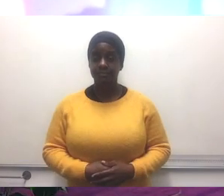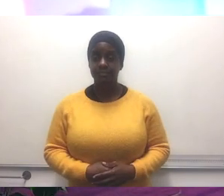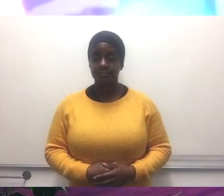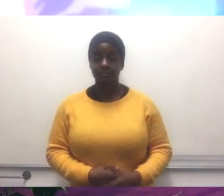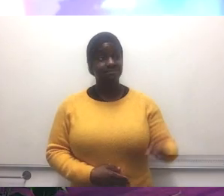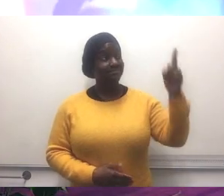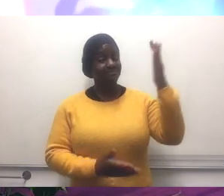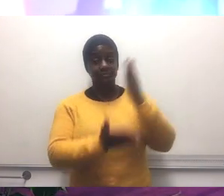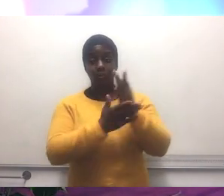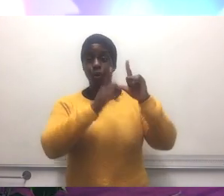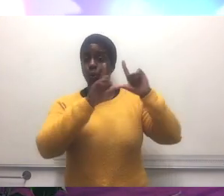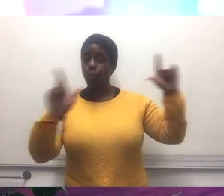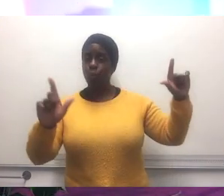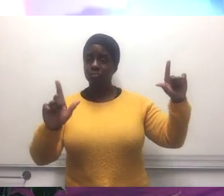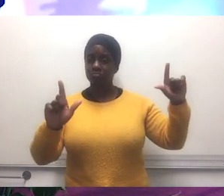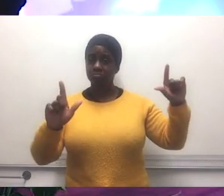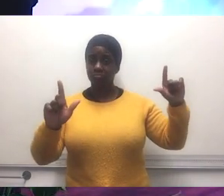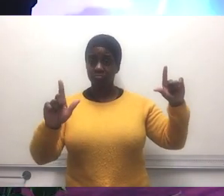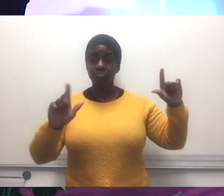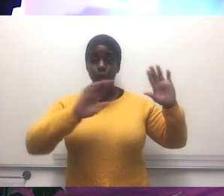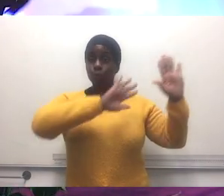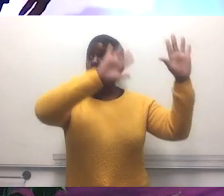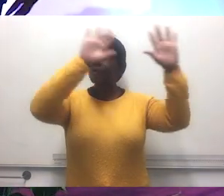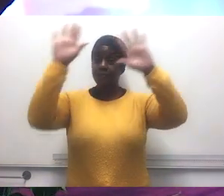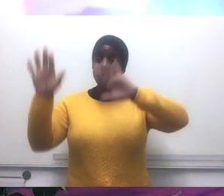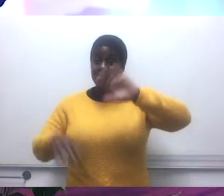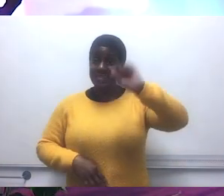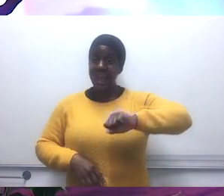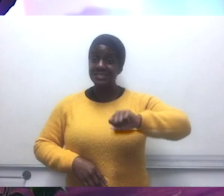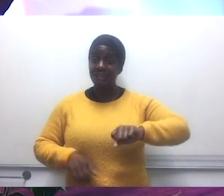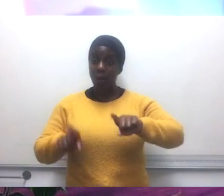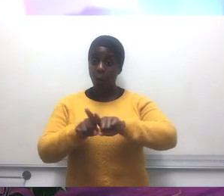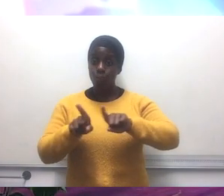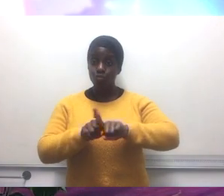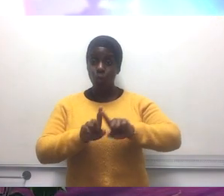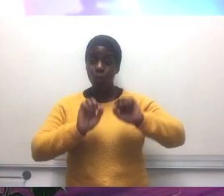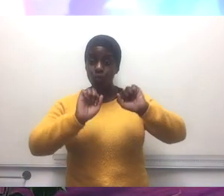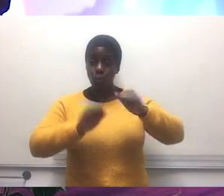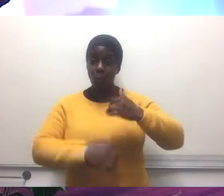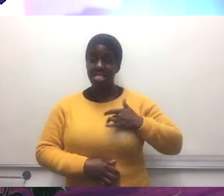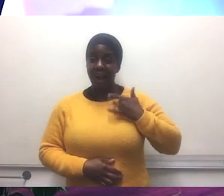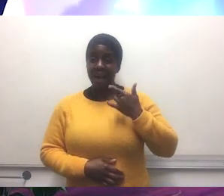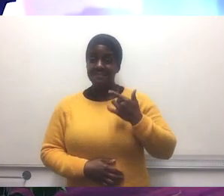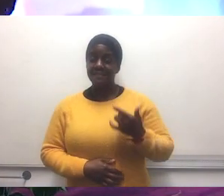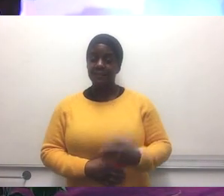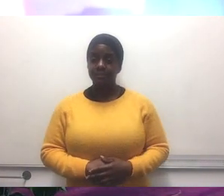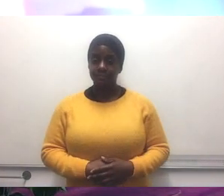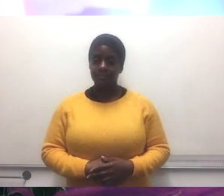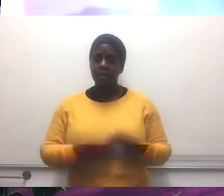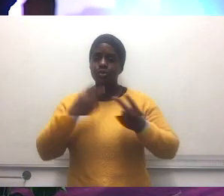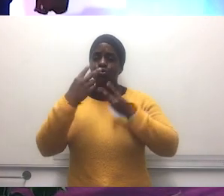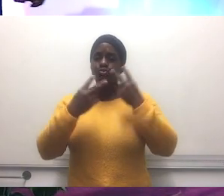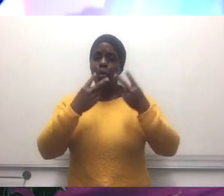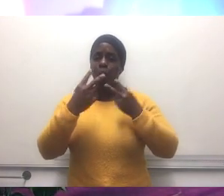is Lord, not just of the universe, but he is Lord of your life. The songwriter says,